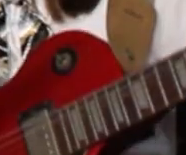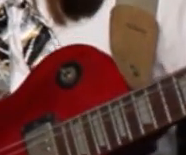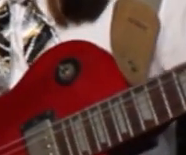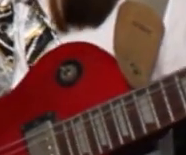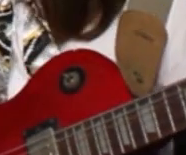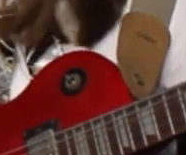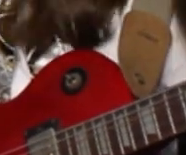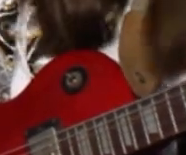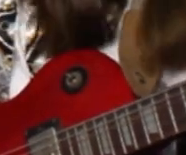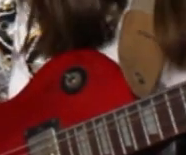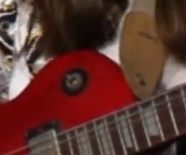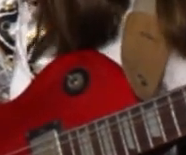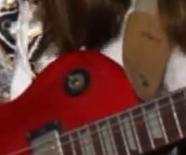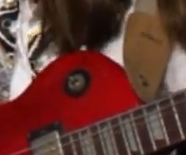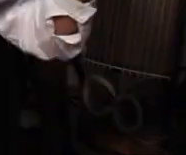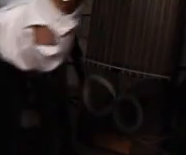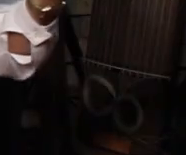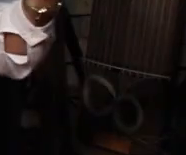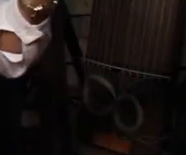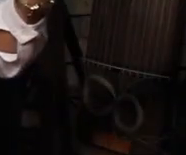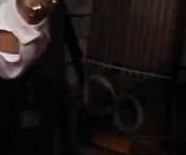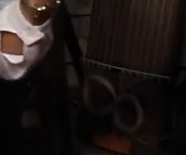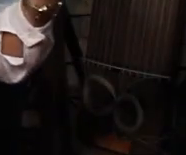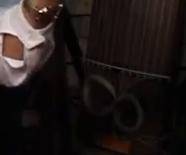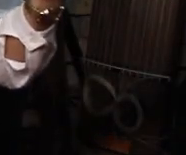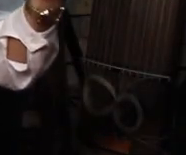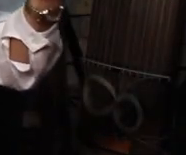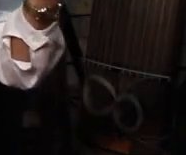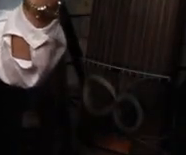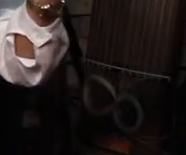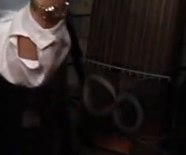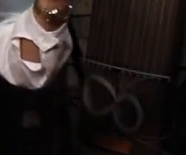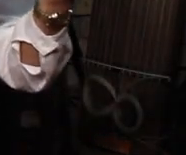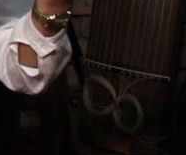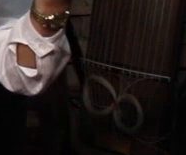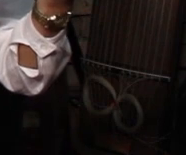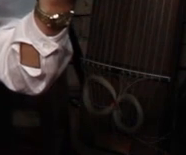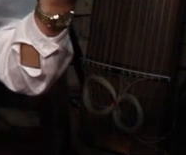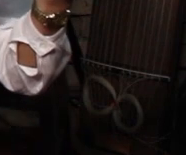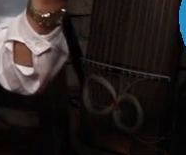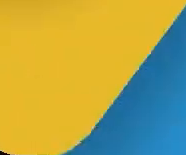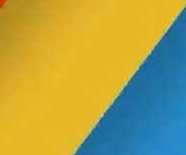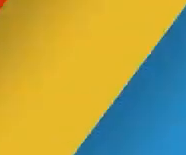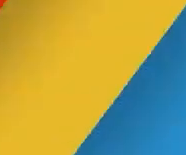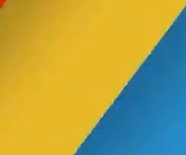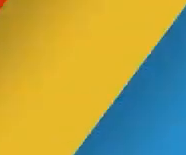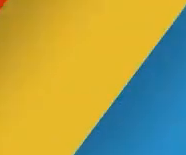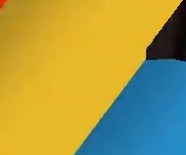Wow, Nana, nabista ka na. Kulang naman.